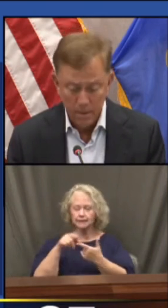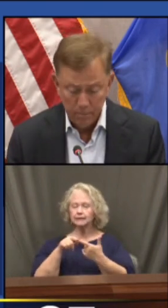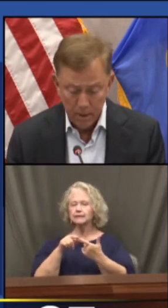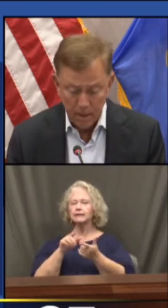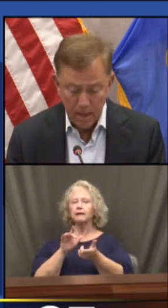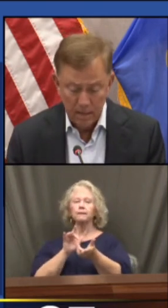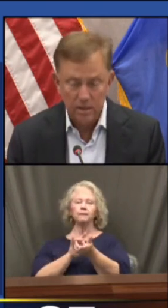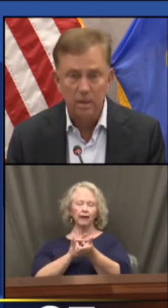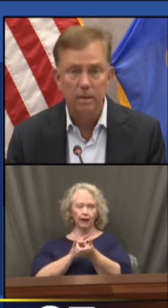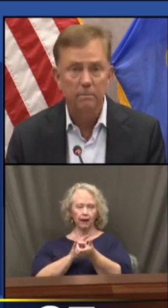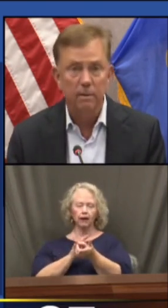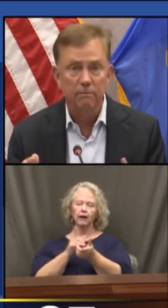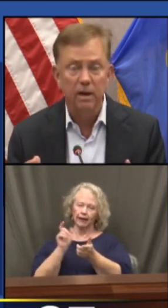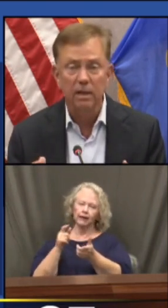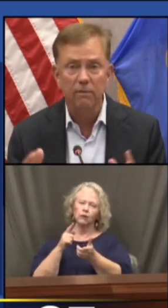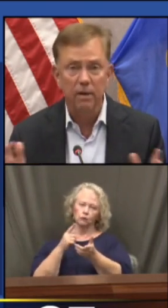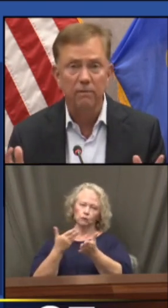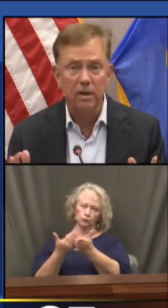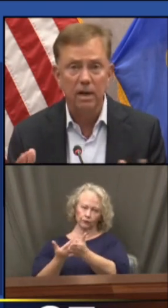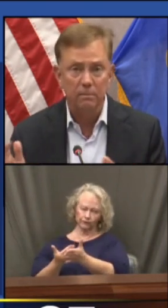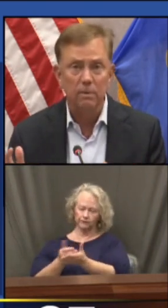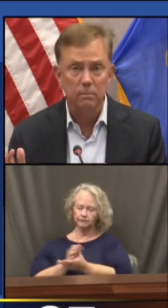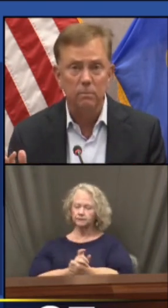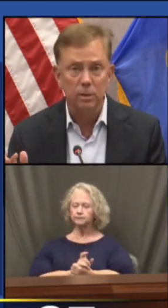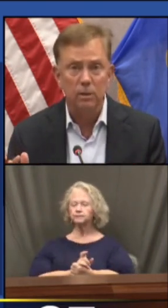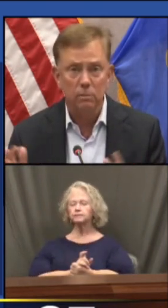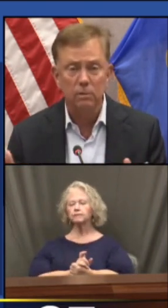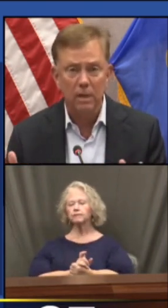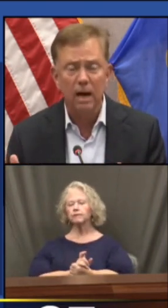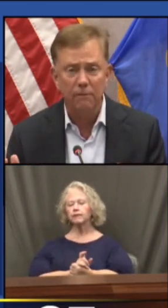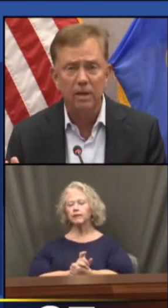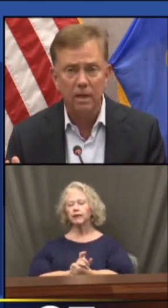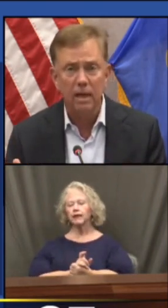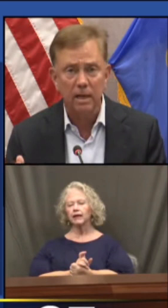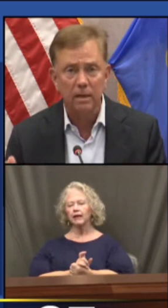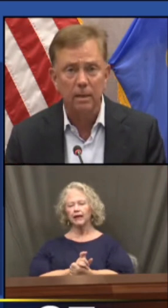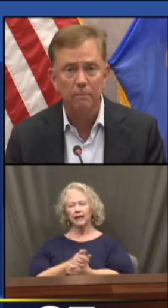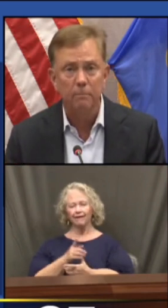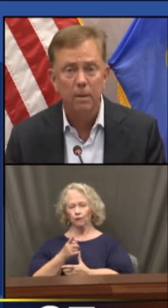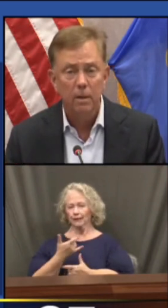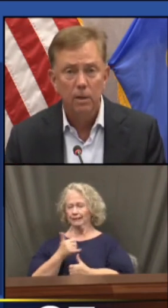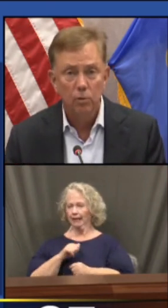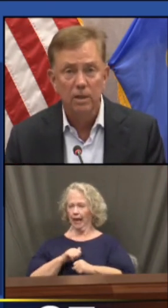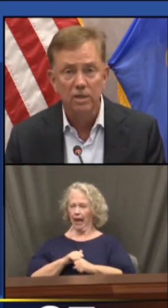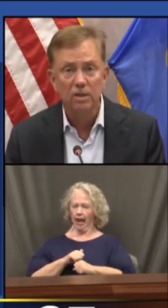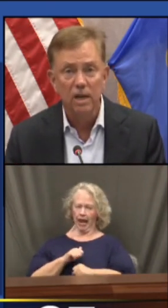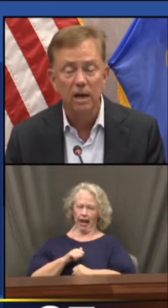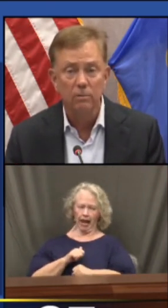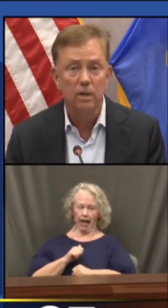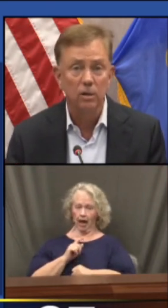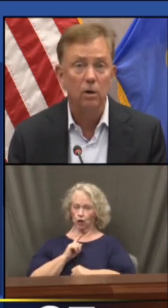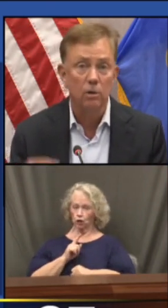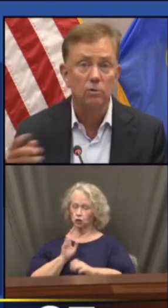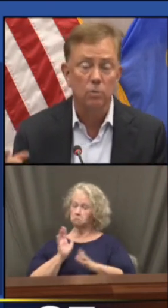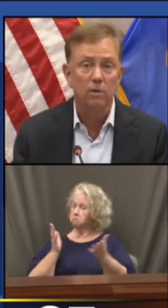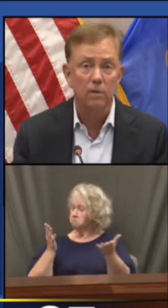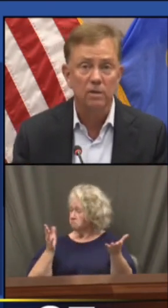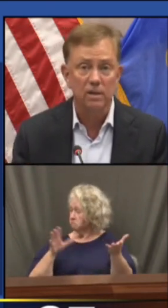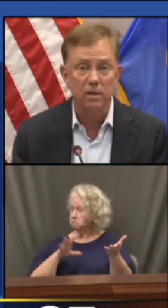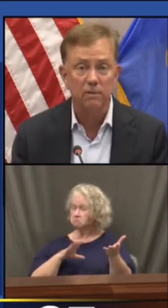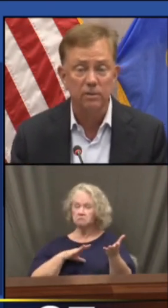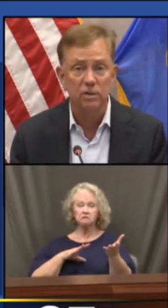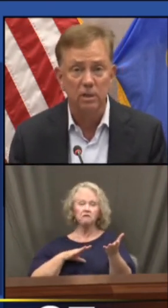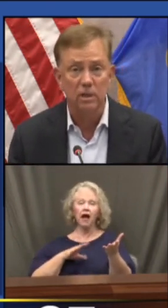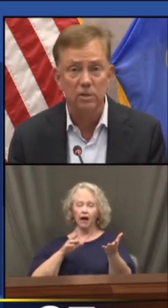needed. And finally, if you're not, confident yet, you can test out and go use one